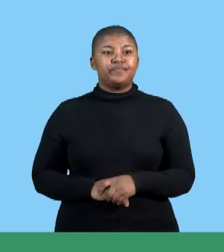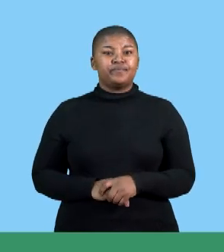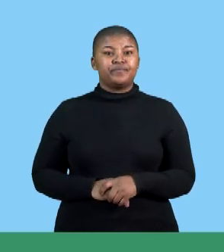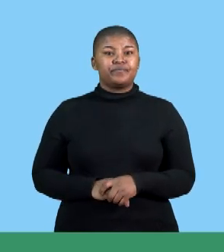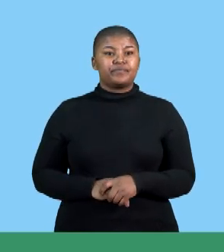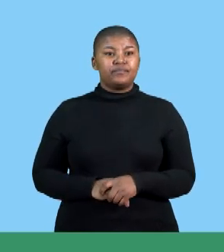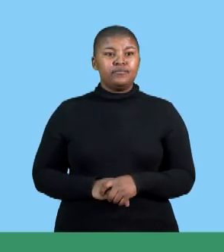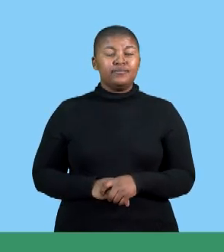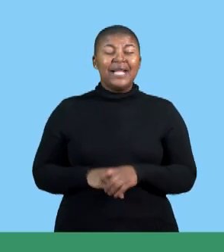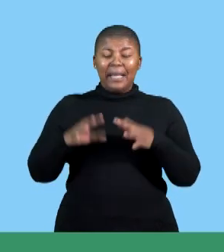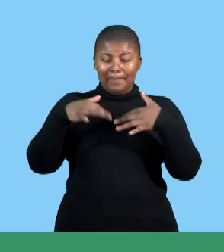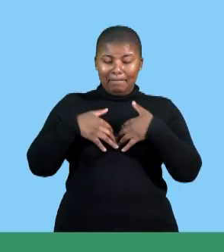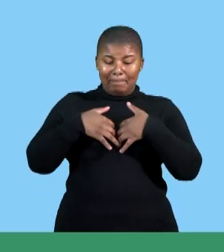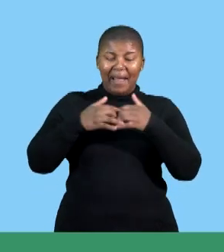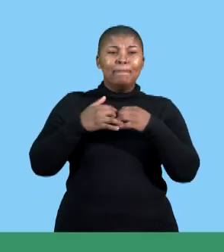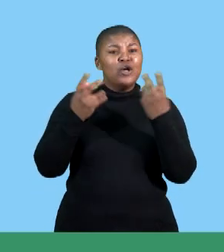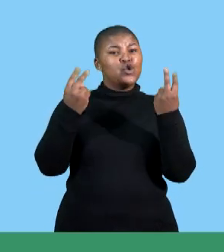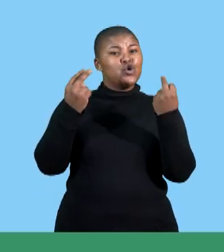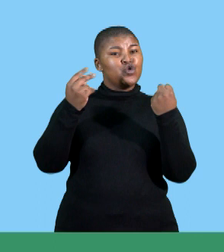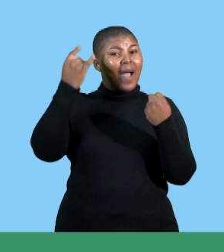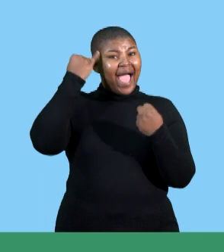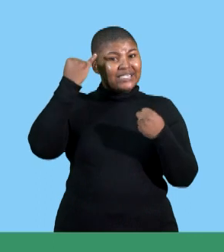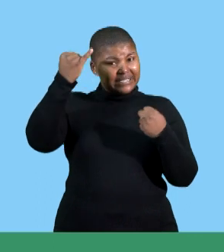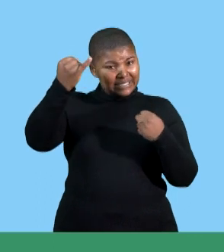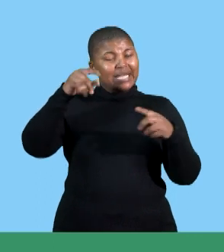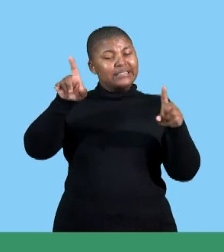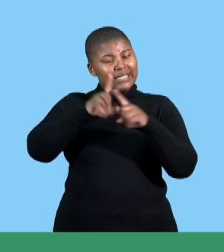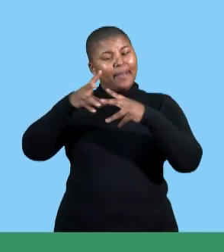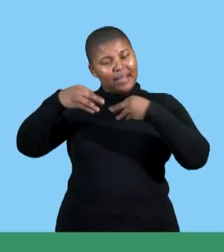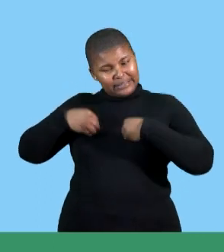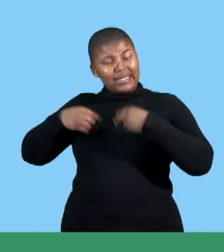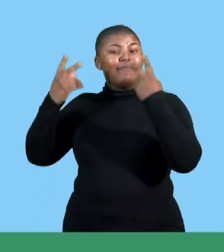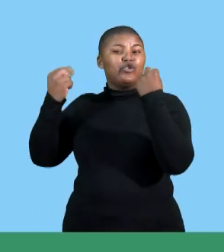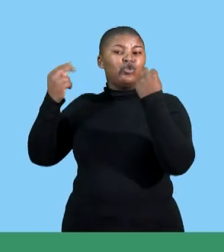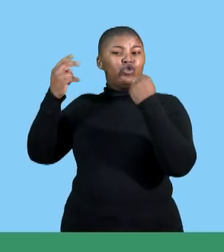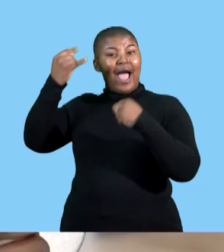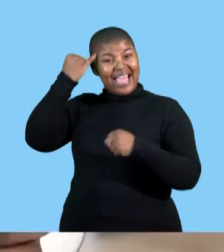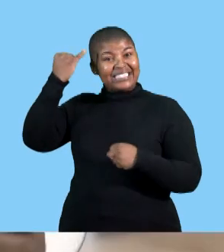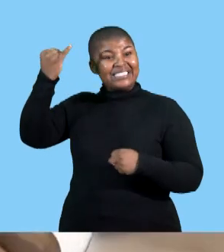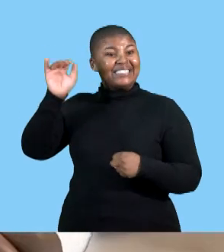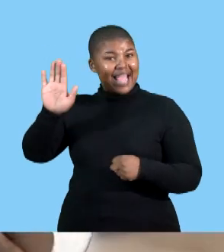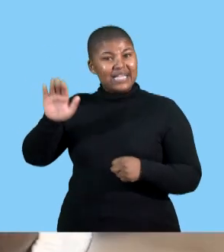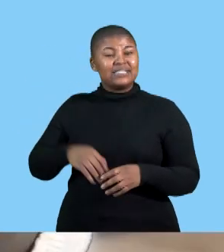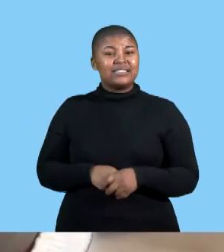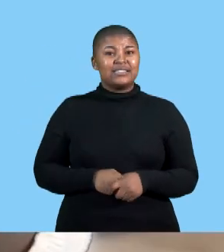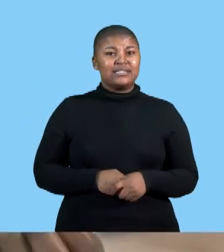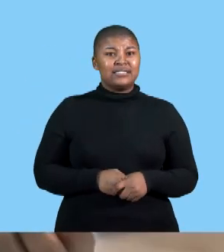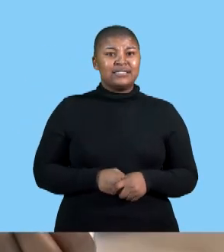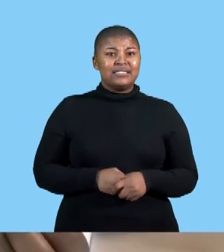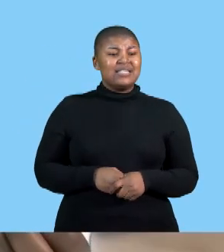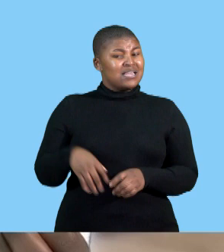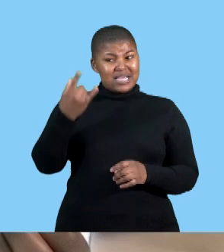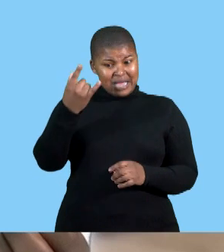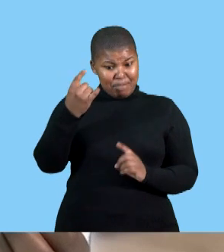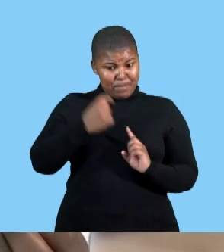Generating new ideas and being open to new ideas. So a creative thinker is a person that has a